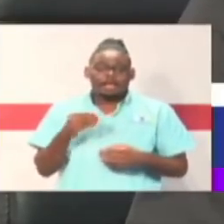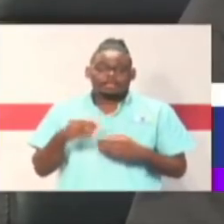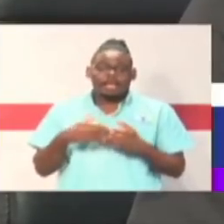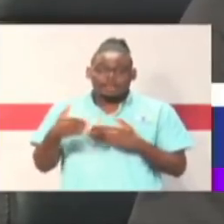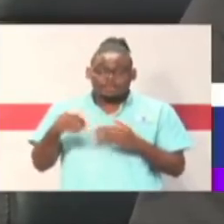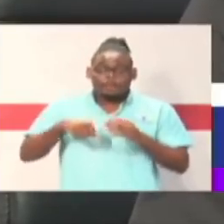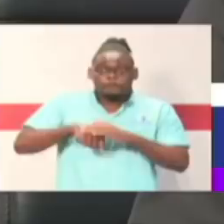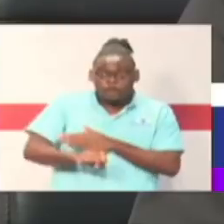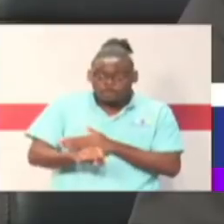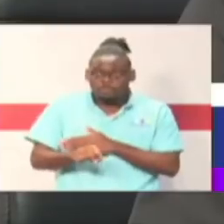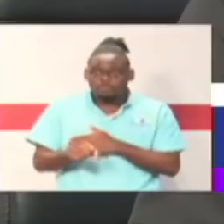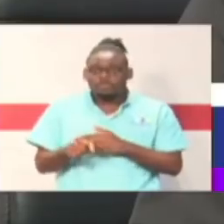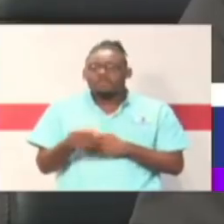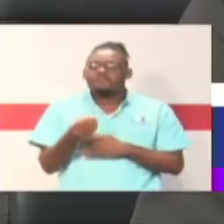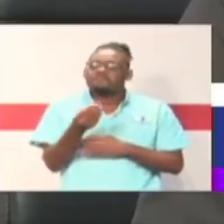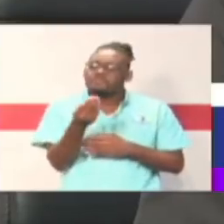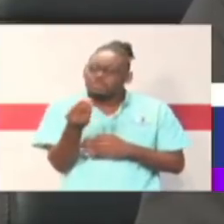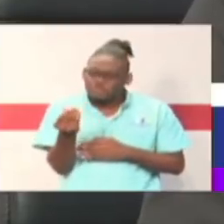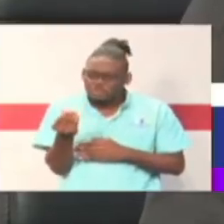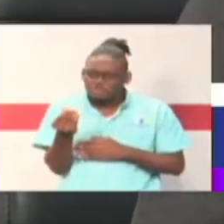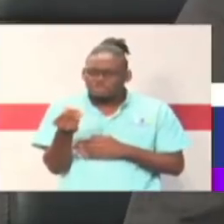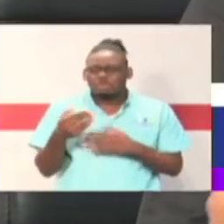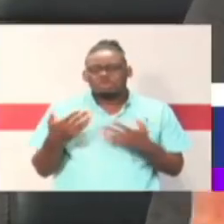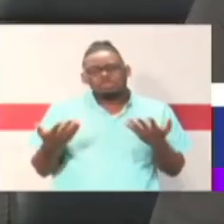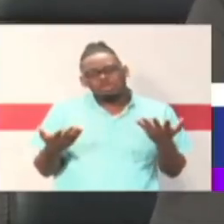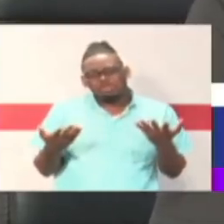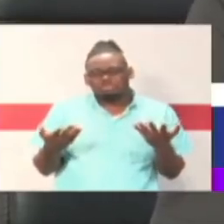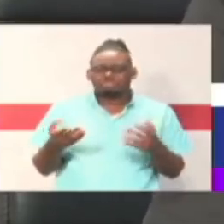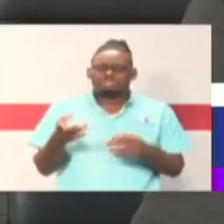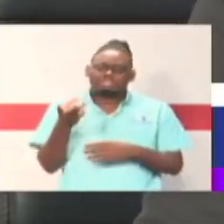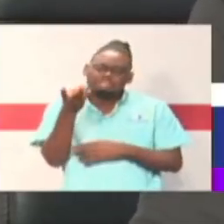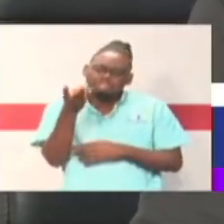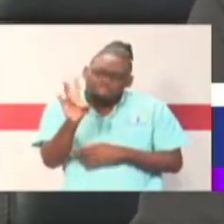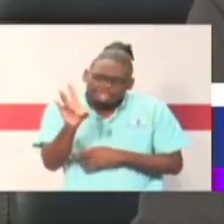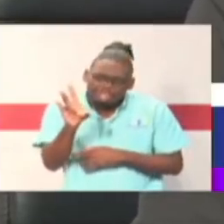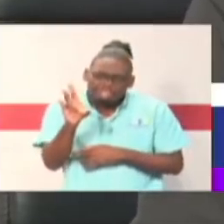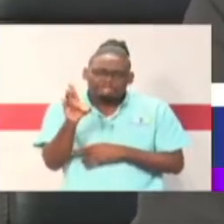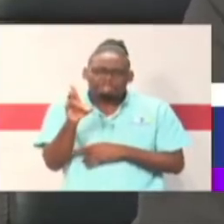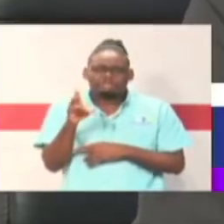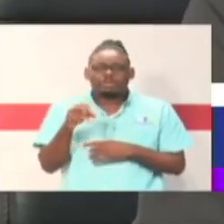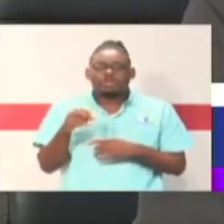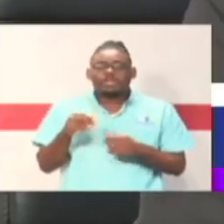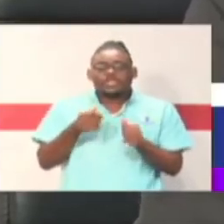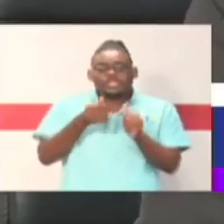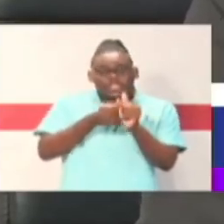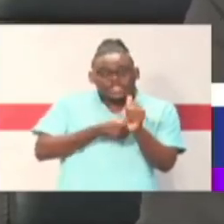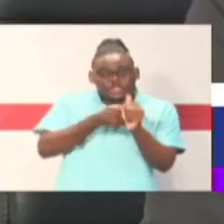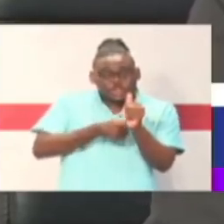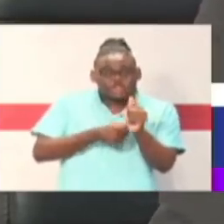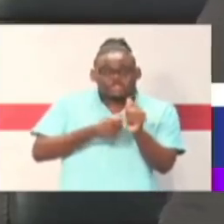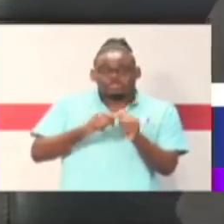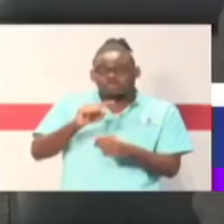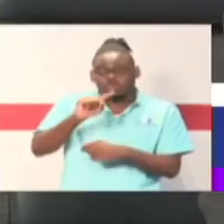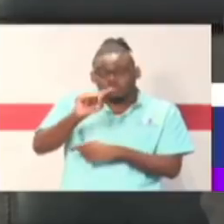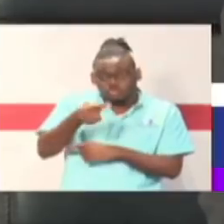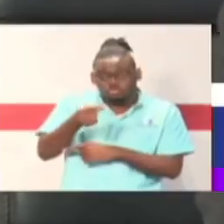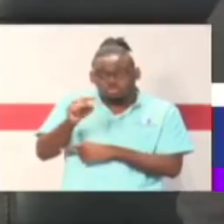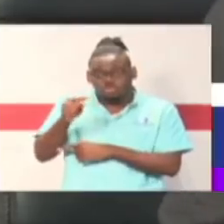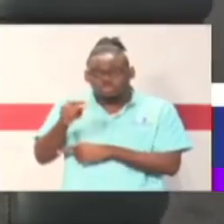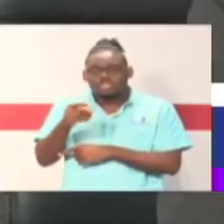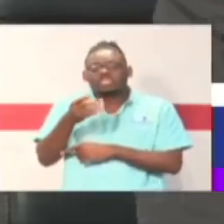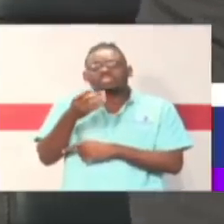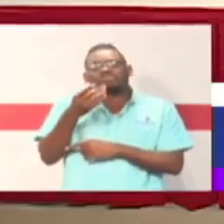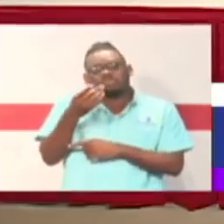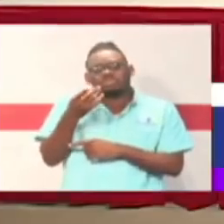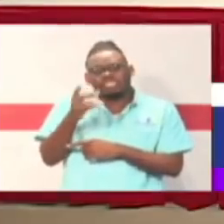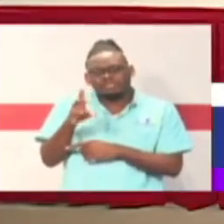per 1,000 live births. So we're doing well in terms of the outputs, but I'm sure we could do better. Thank you. Thank you very